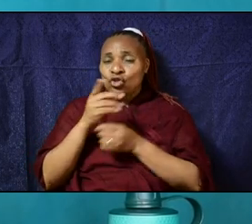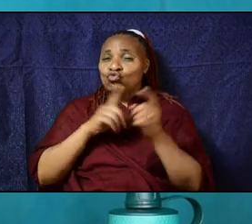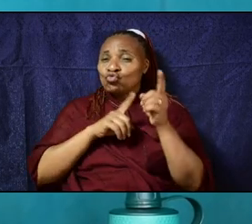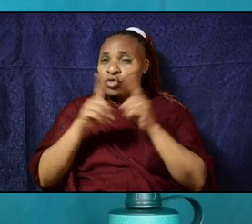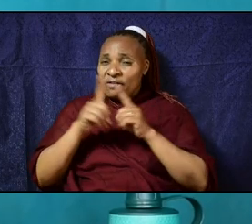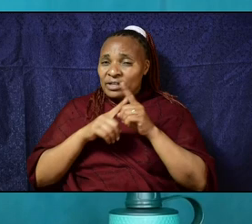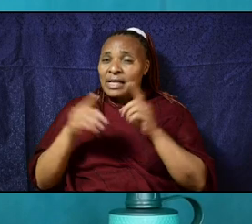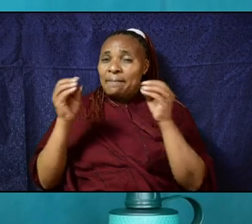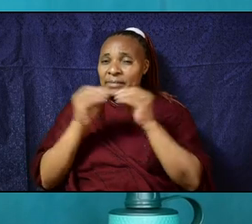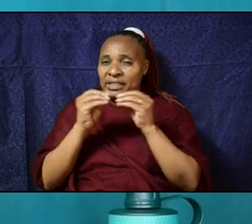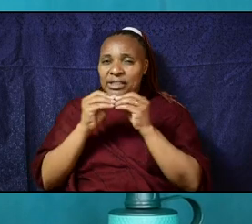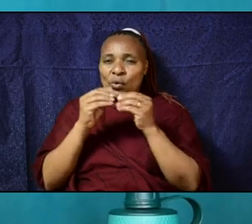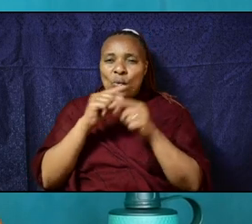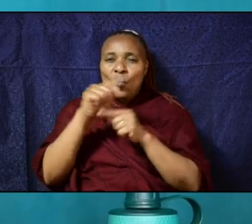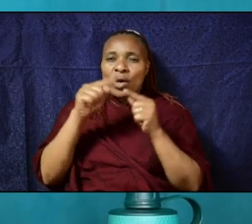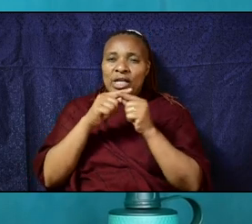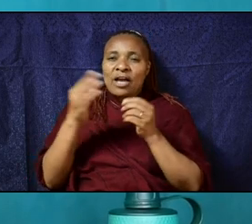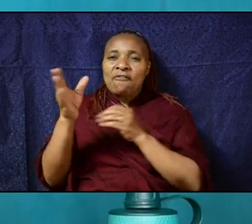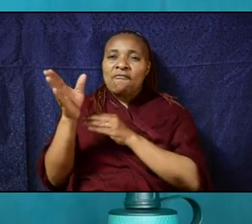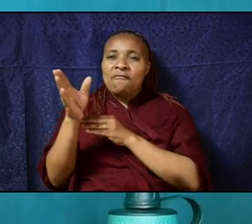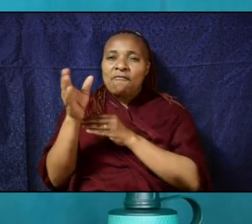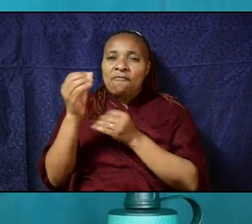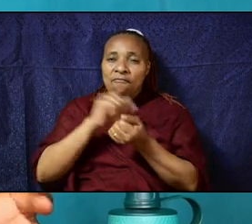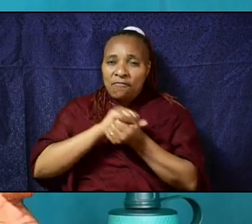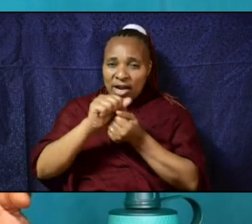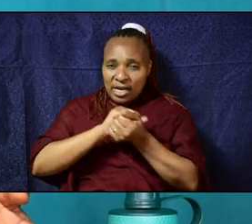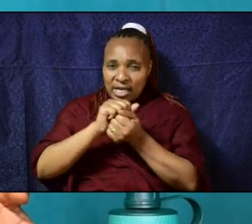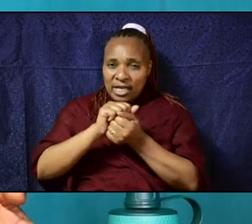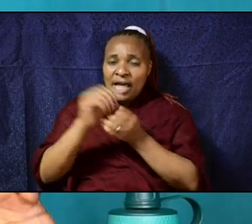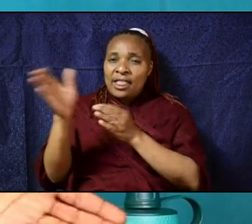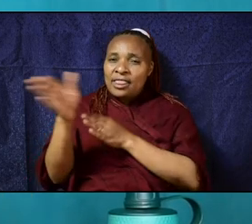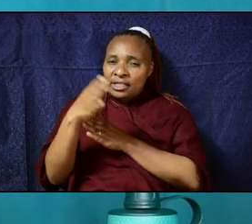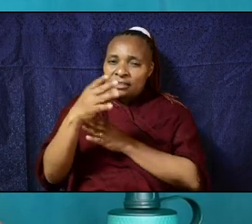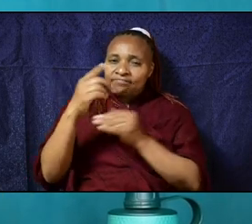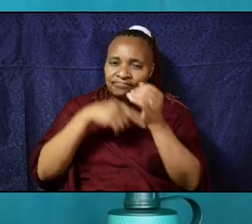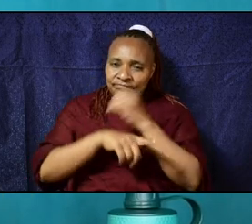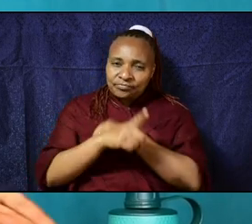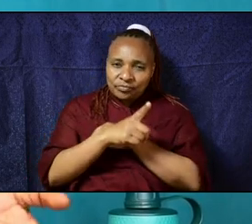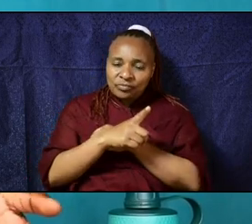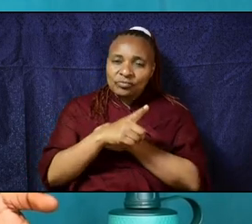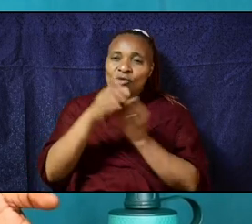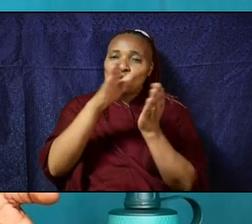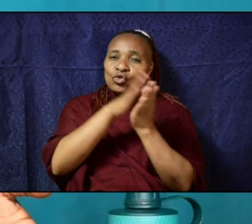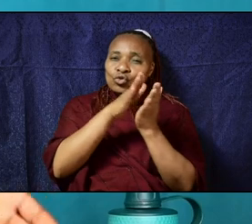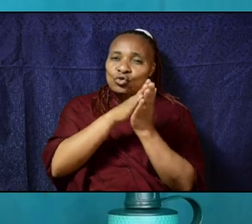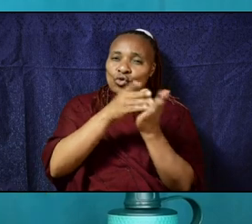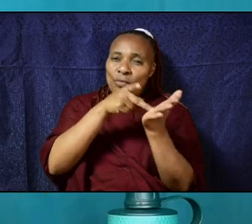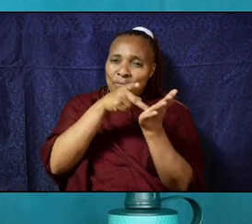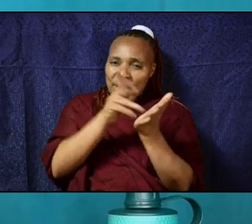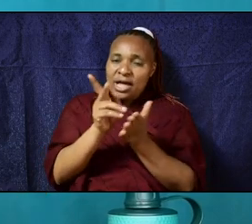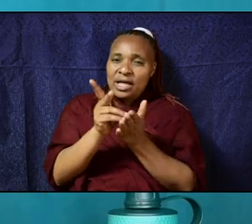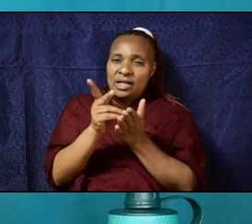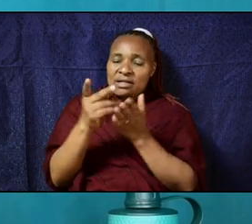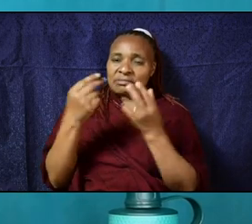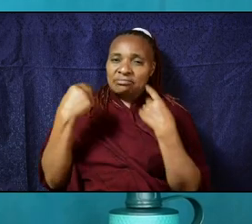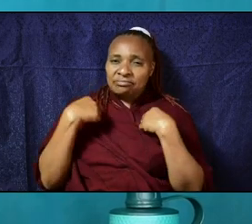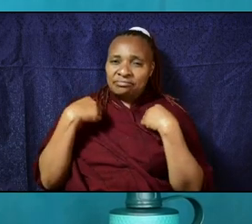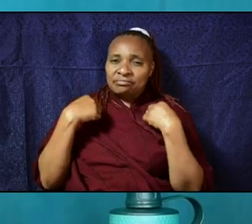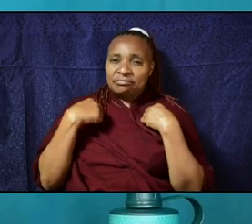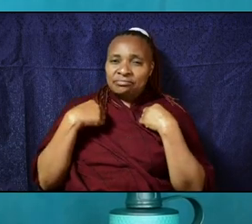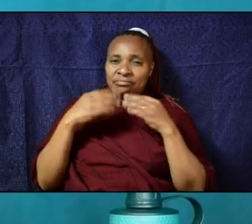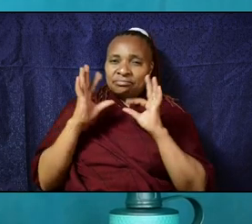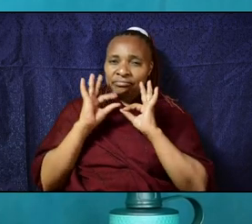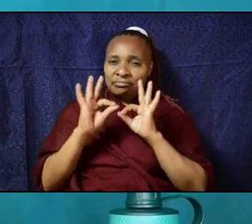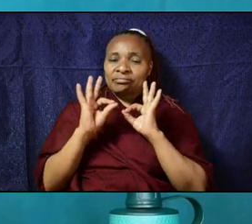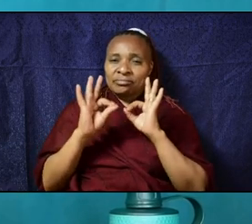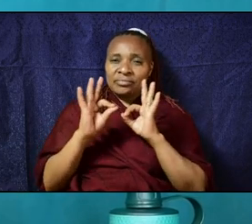for a meeting on a Friday. So on Thursday, he goes to the store, buys some suits. I think this guy was Kenyan because, you know, we're very common with